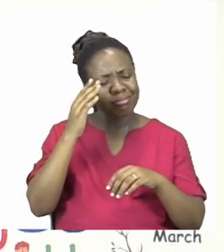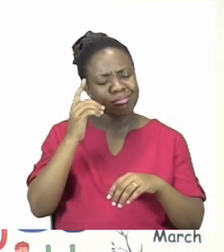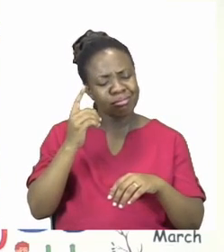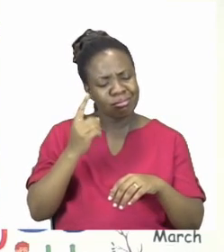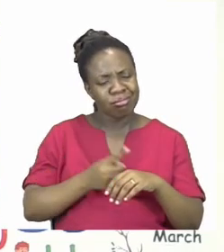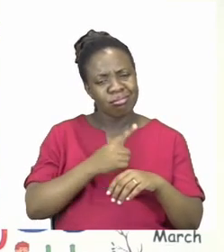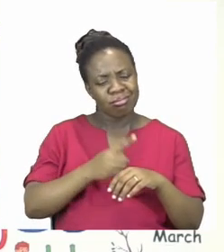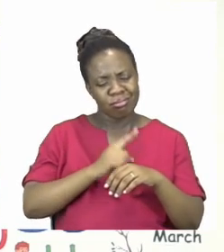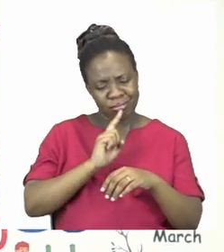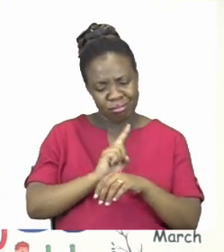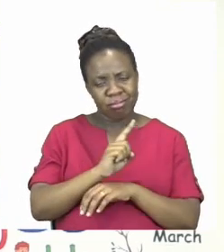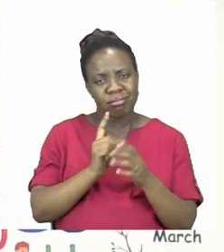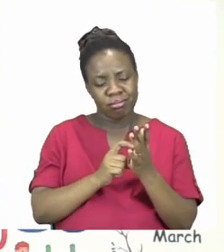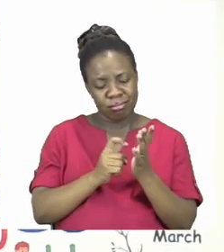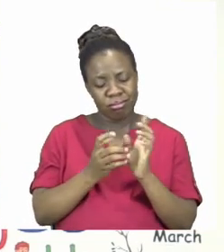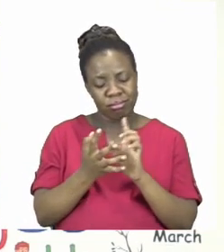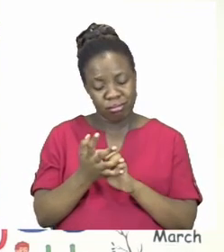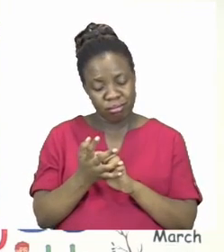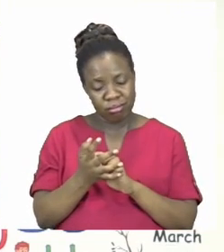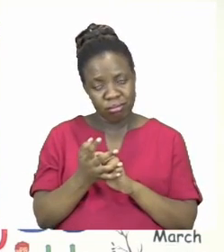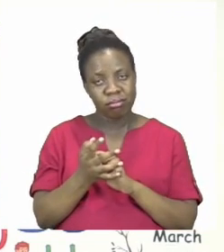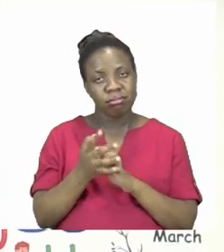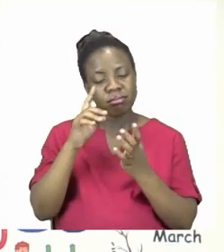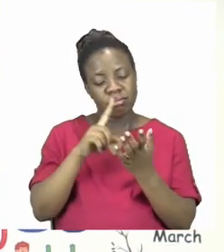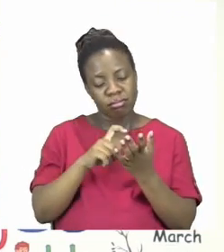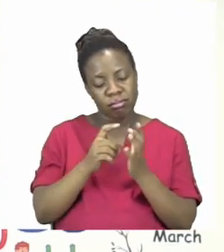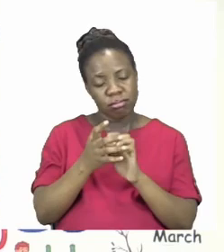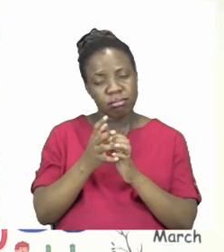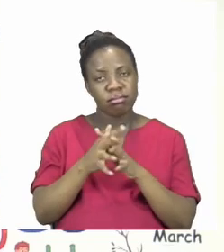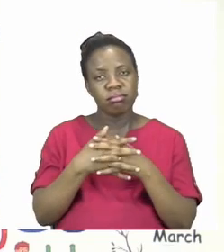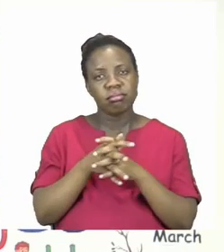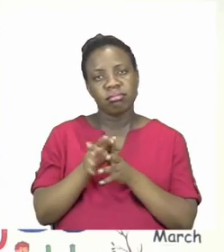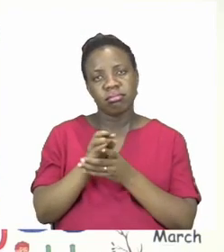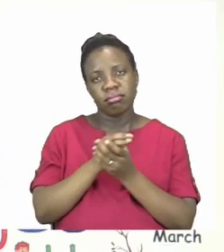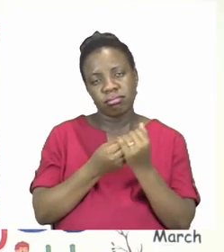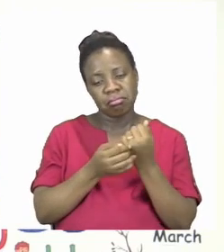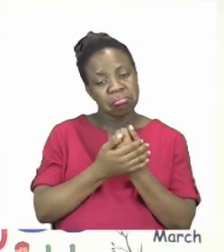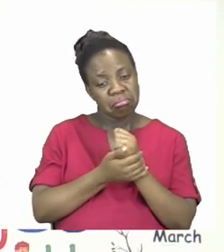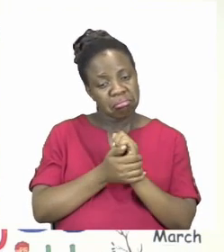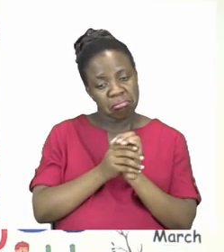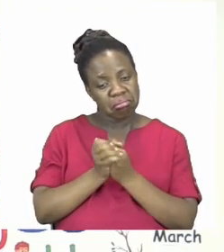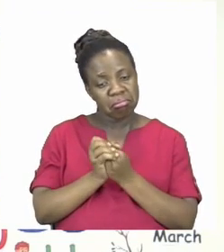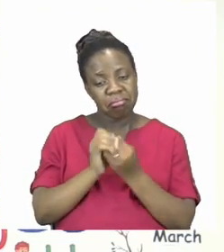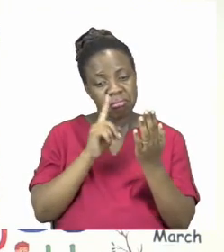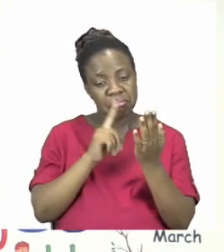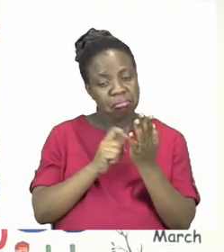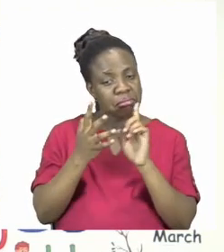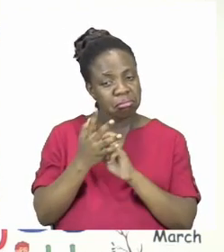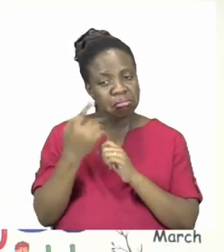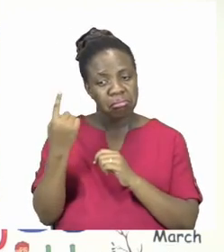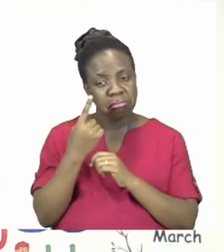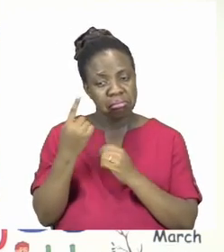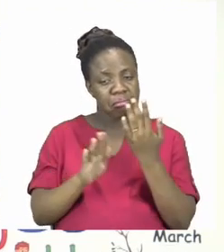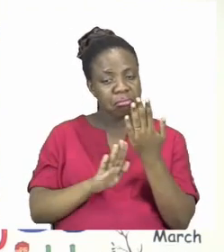So let's take our sanitizer and rub our hands. Remember, sanitizing is not the only way you can stay safe. You can also